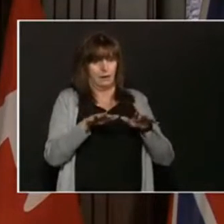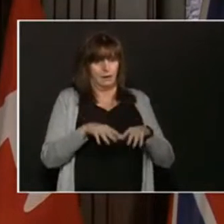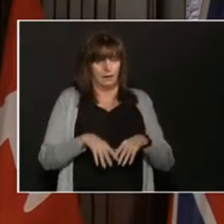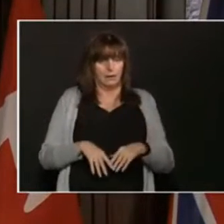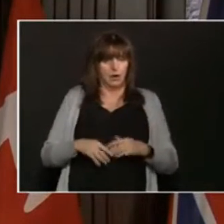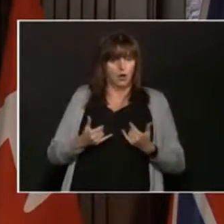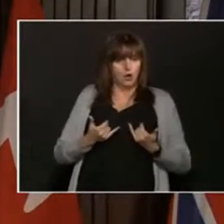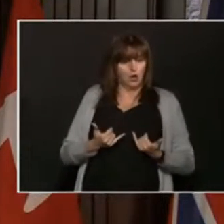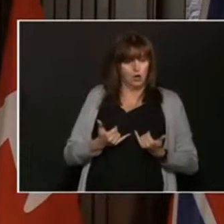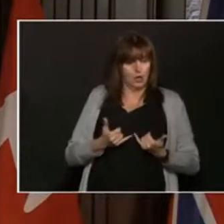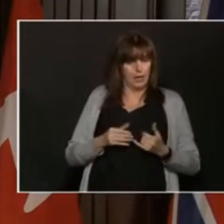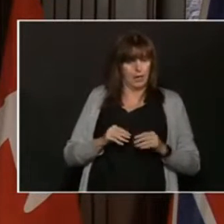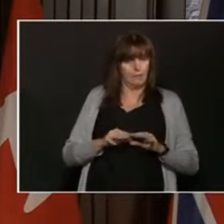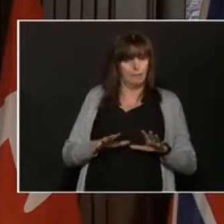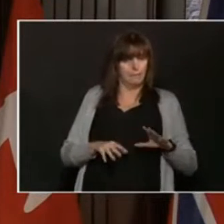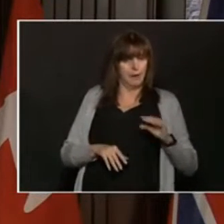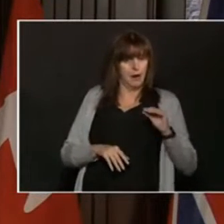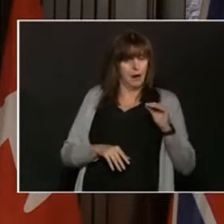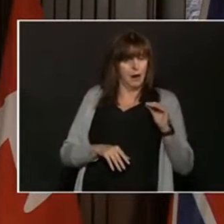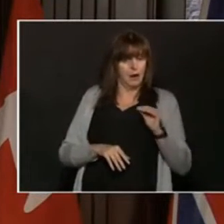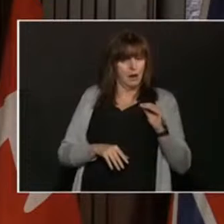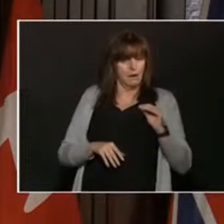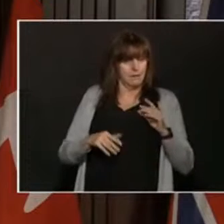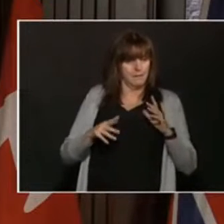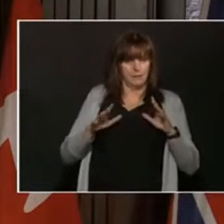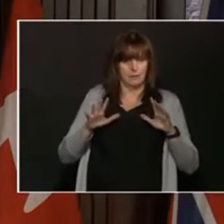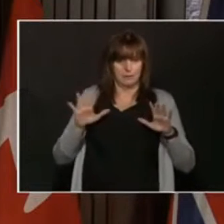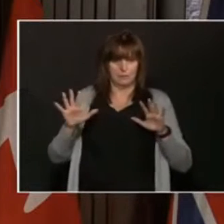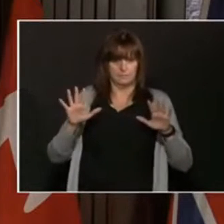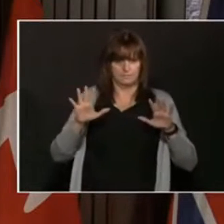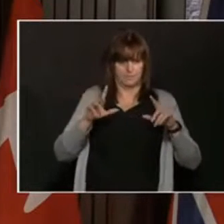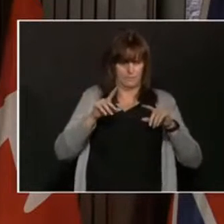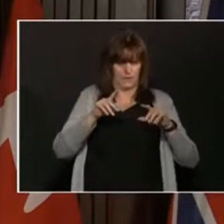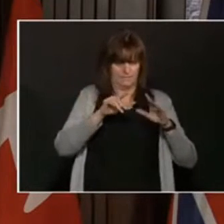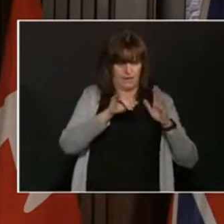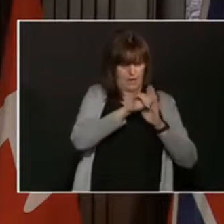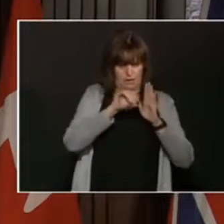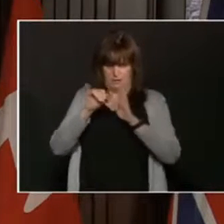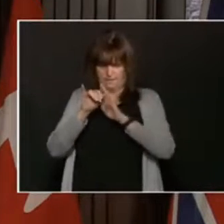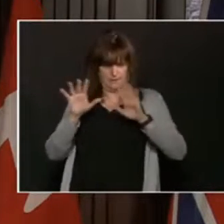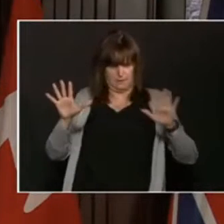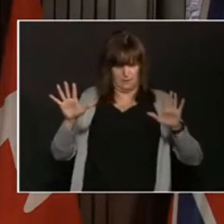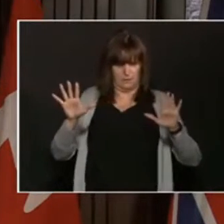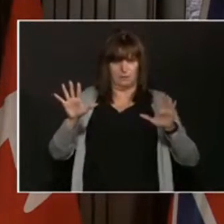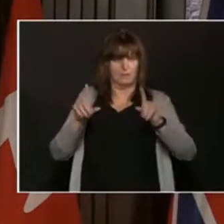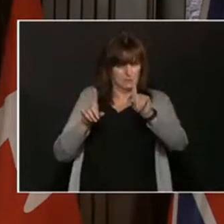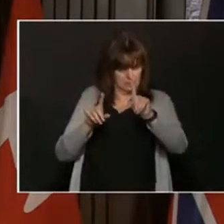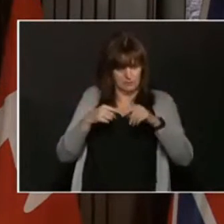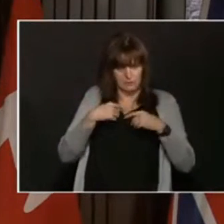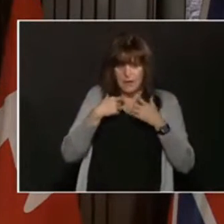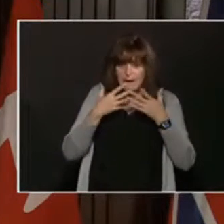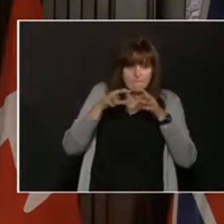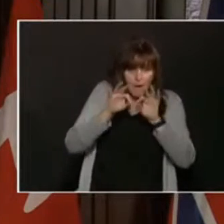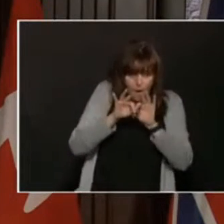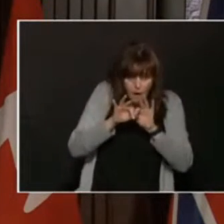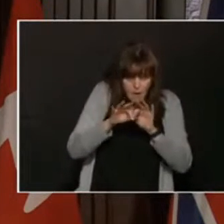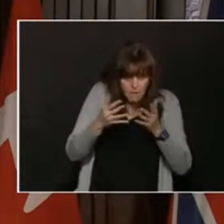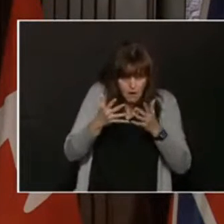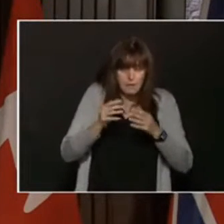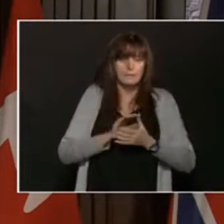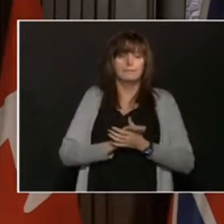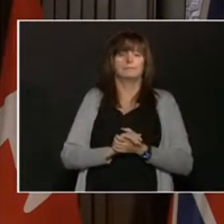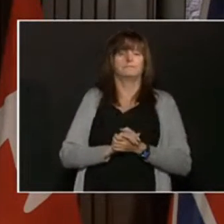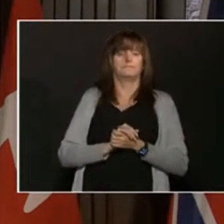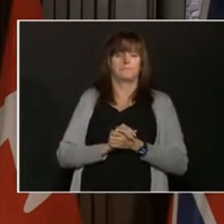a couple, 3 things that I think are important to sort of call out. The first is a number of areas of the province with very dramatic growth